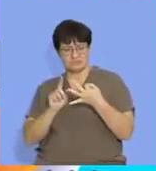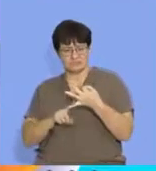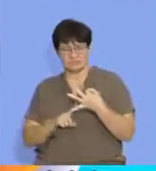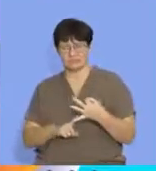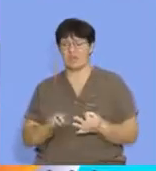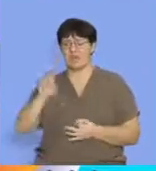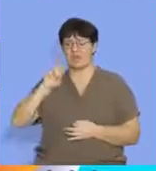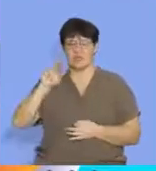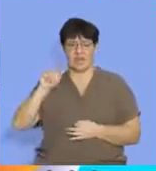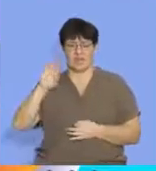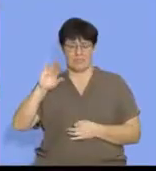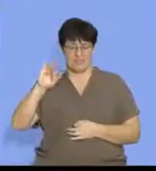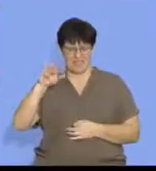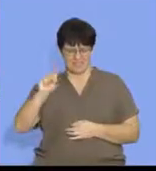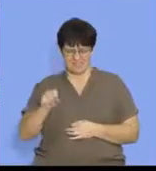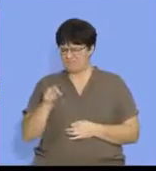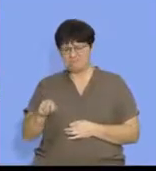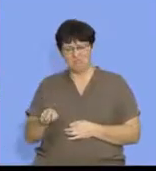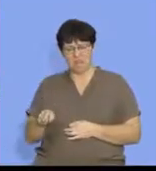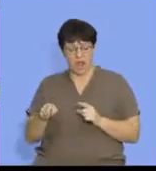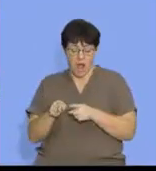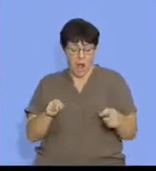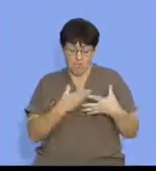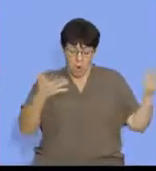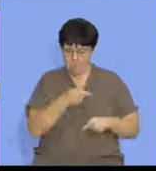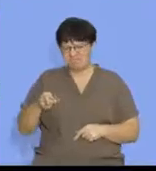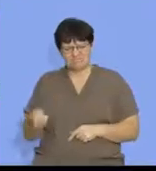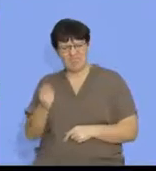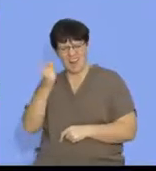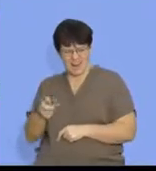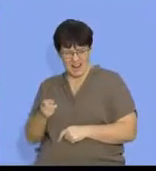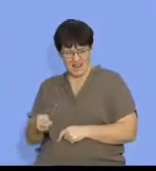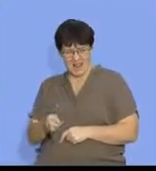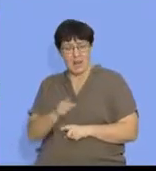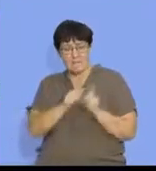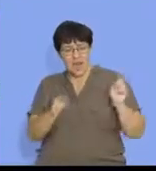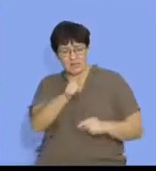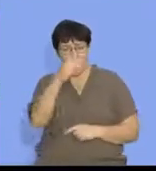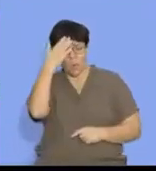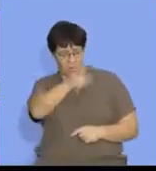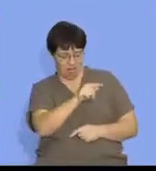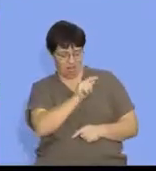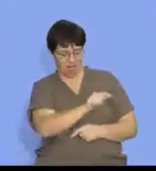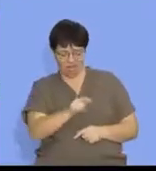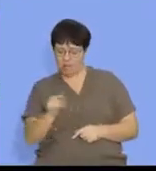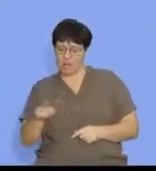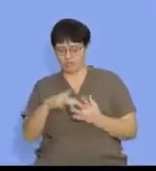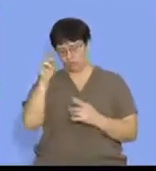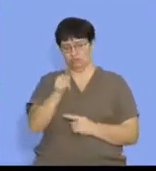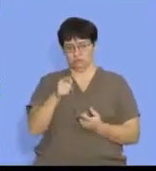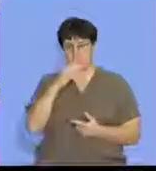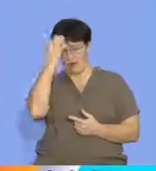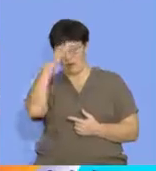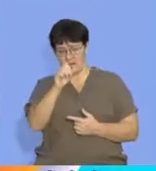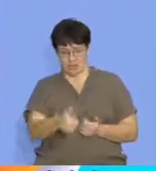we looked at another one, rabies, right? Not as common as the rest, but as I said, you need to be able to do one